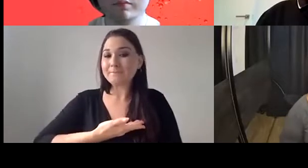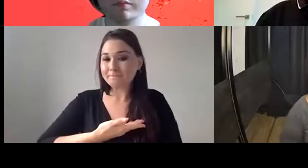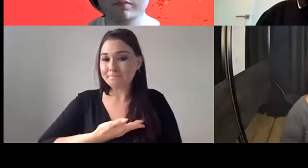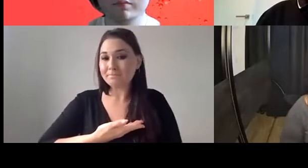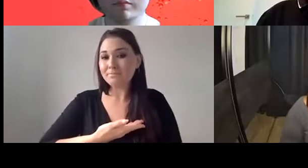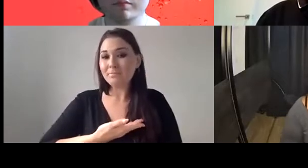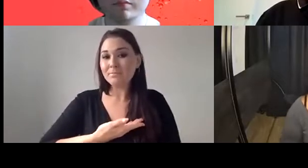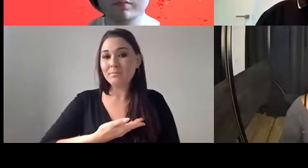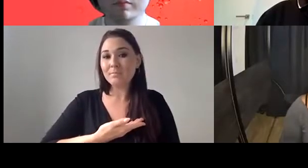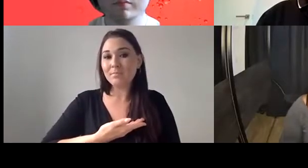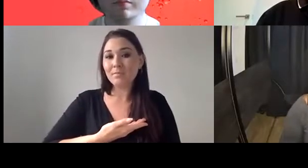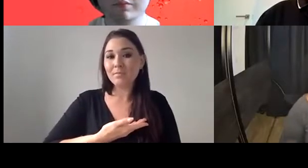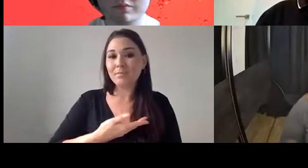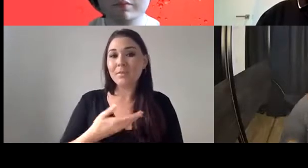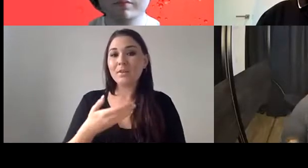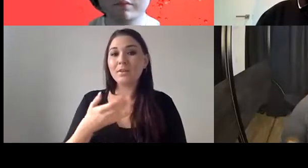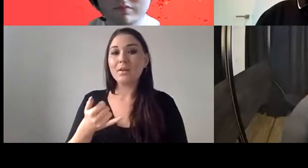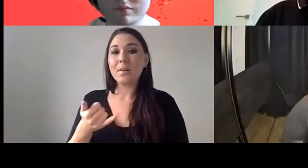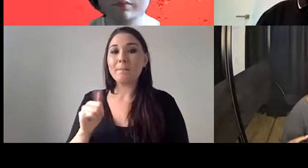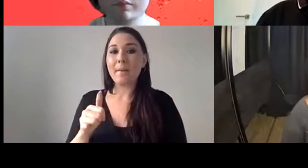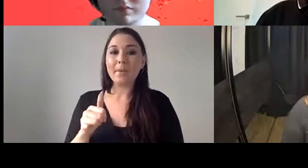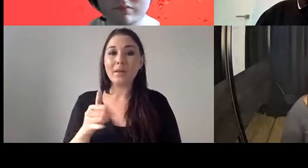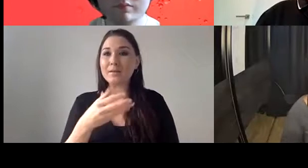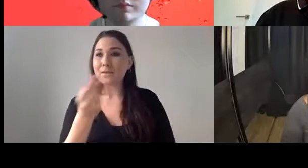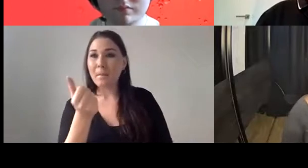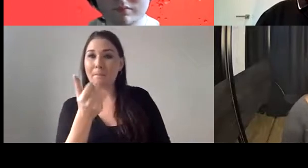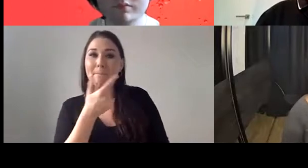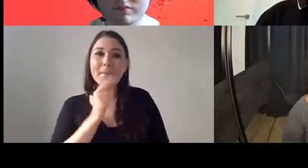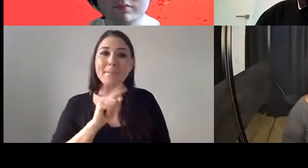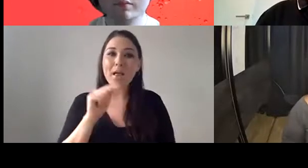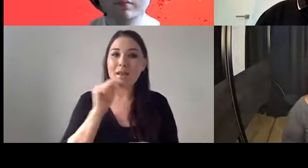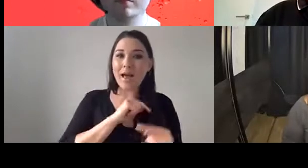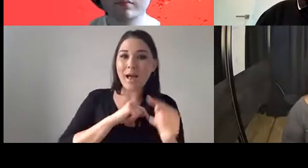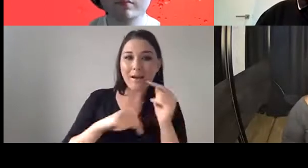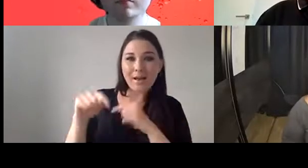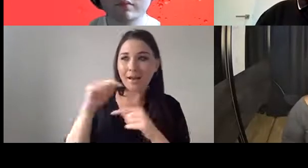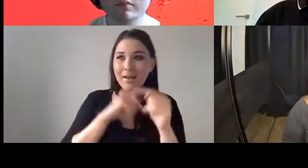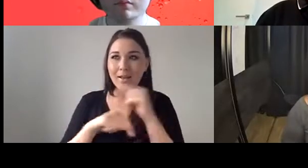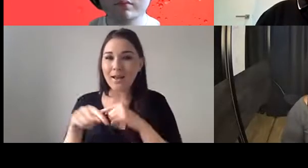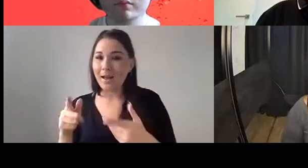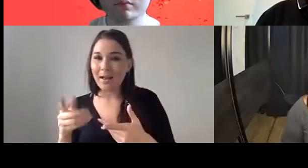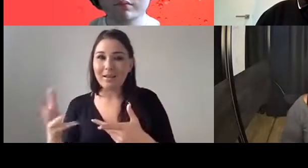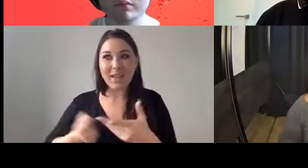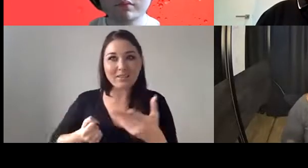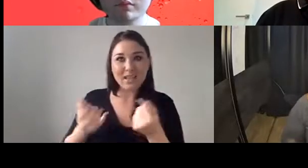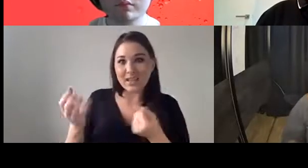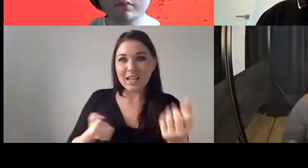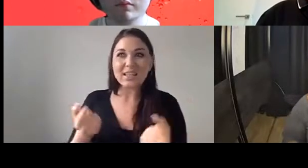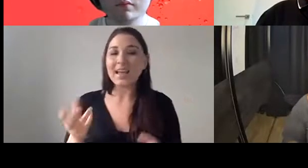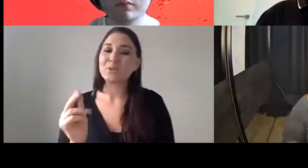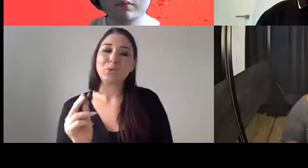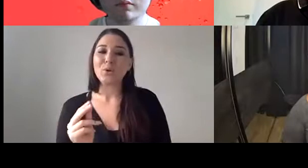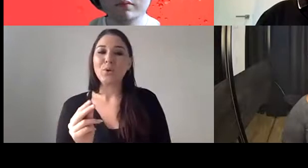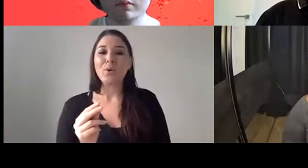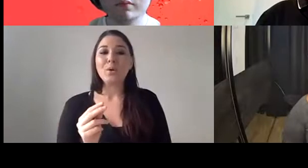kids that might lie and will just try to get. That's a major problem, because if we would not have this type of